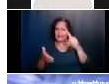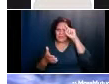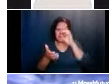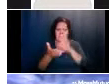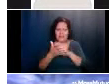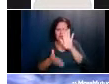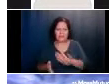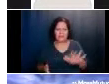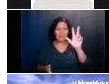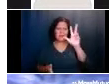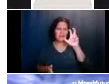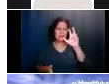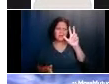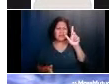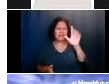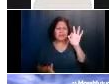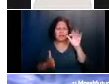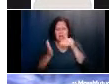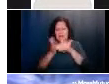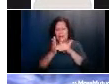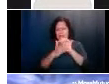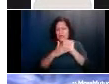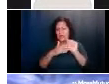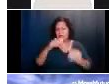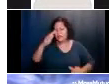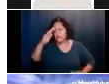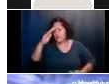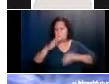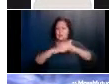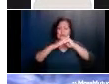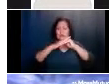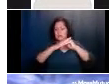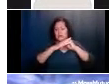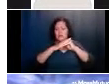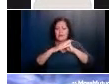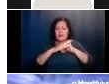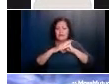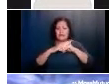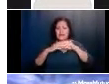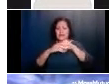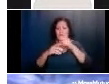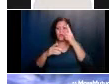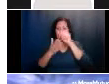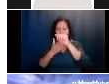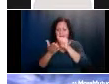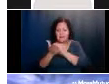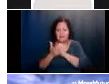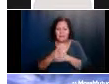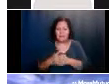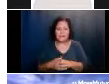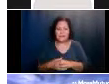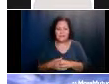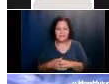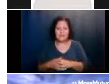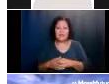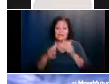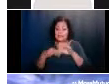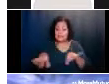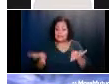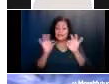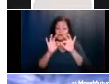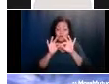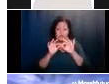around $329,000 is the maximum that can be in an account. It is important